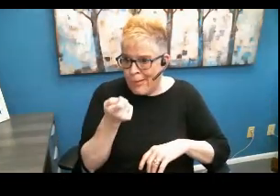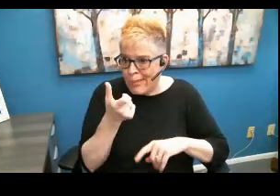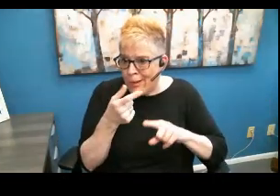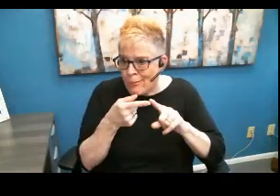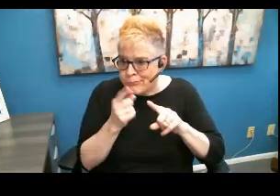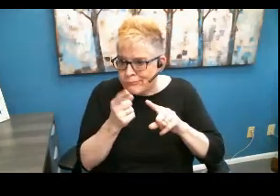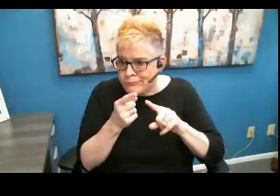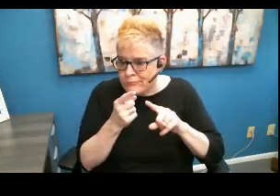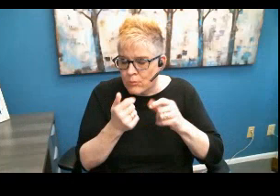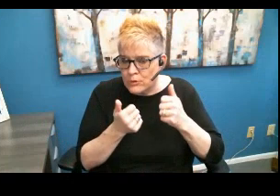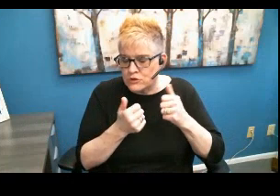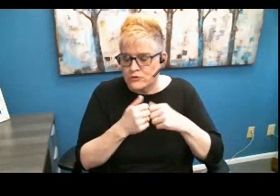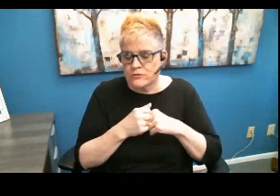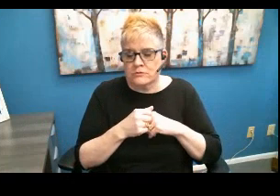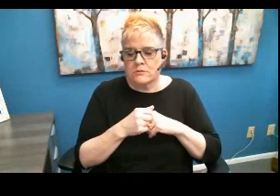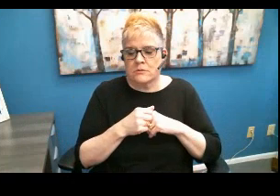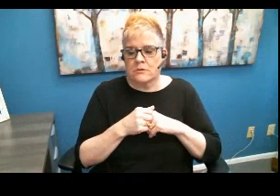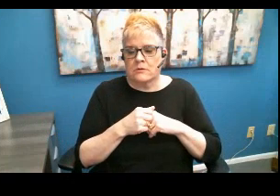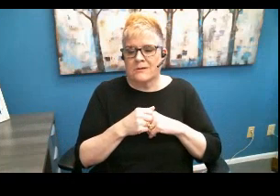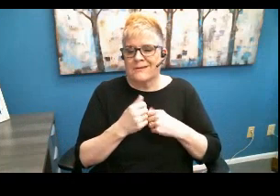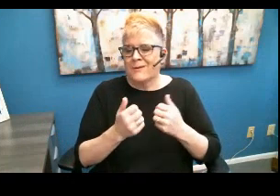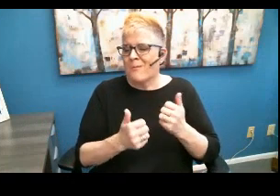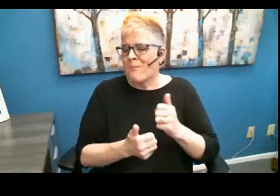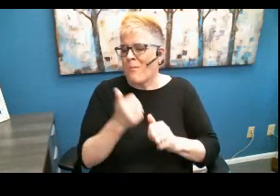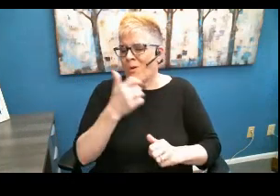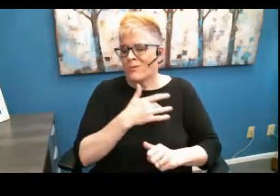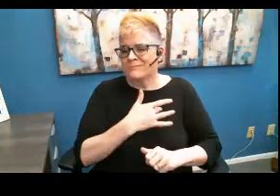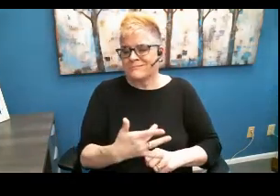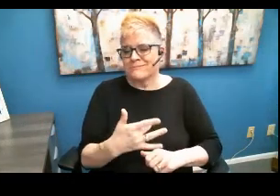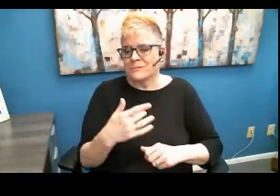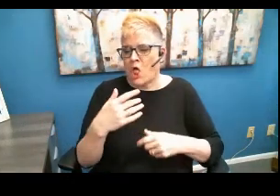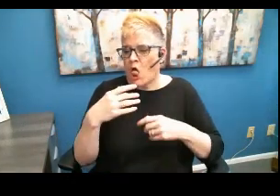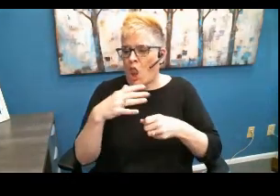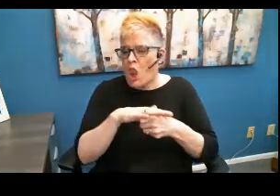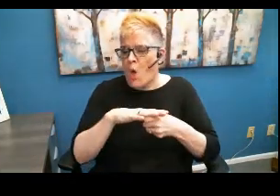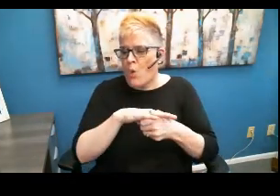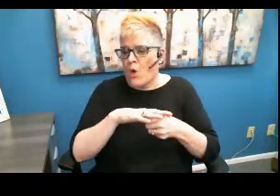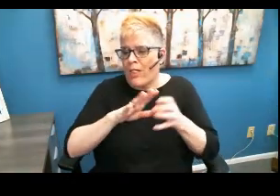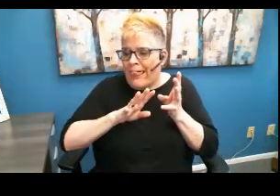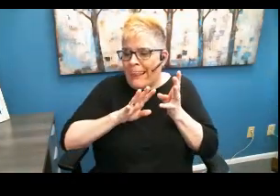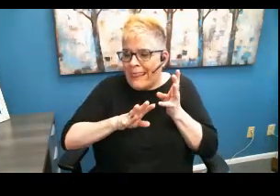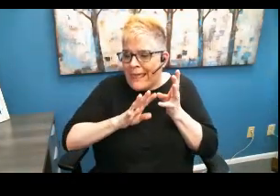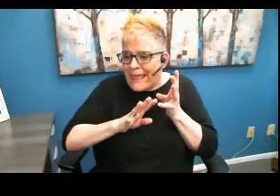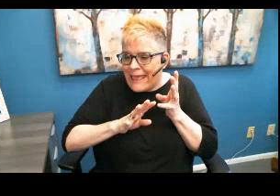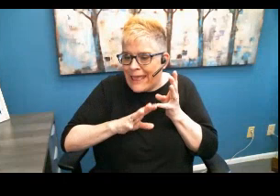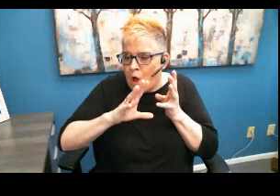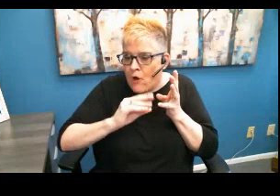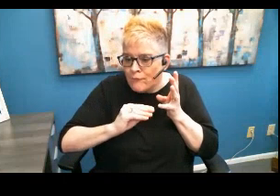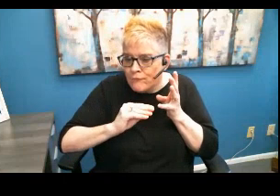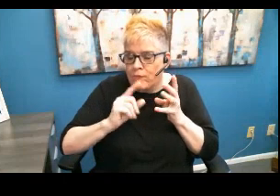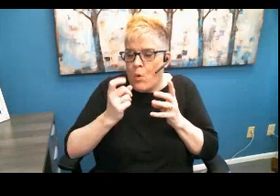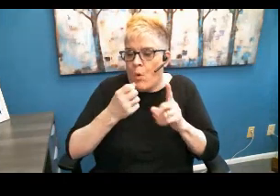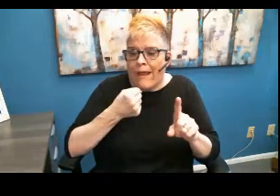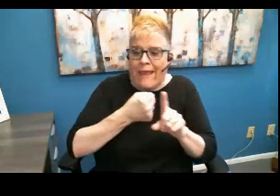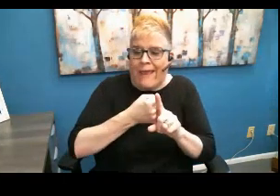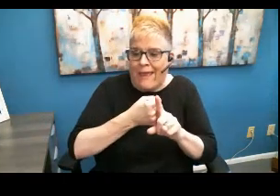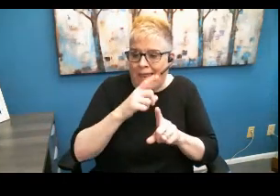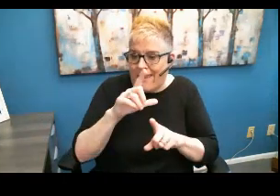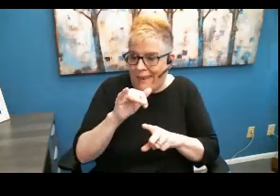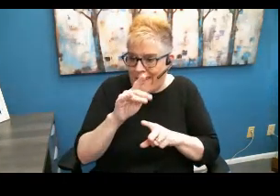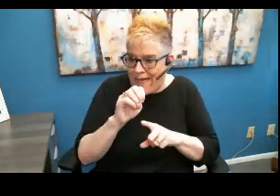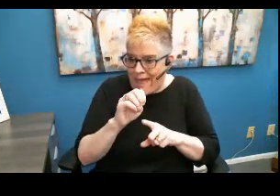Typically, we're just dealing with kind of localized disruptions. If there's a leak where we need to shut something down, or somebody hits one of our lines, we have to shut it